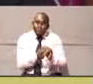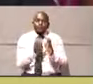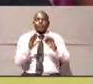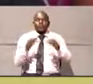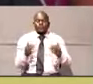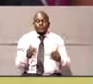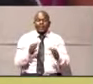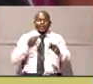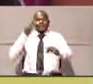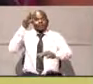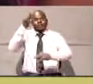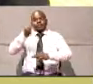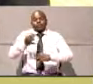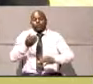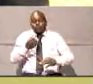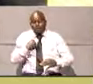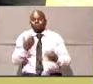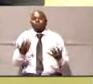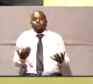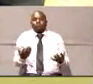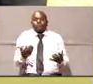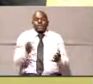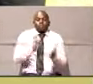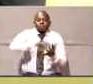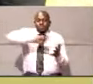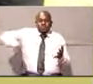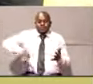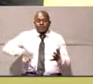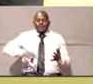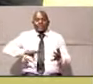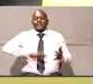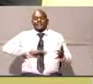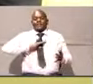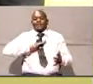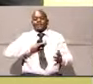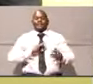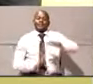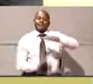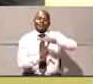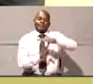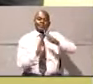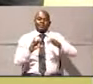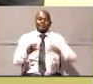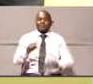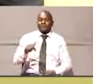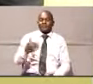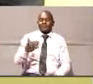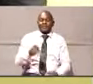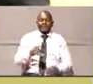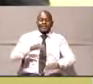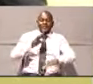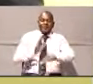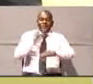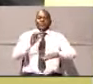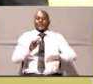in future to say, we want also to remove the term limit to age limit to 75, actually,